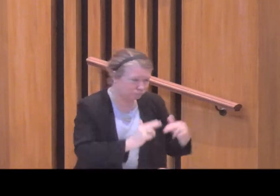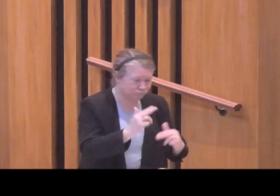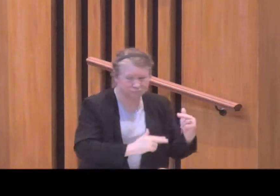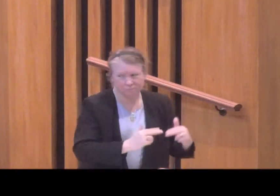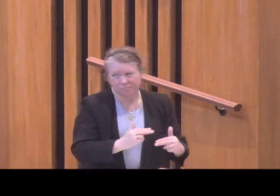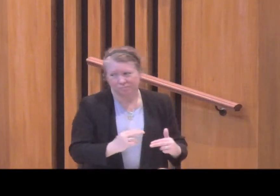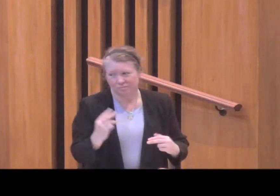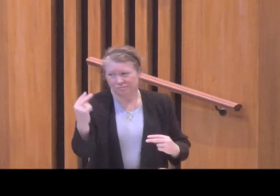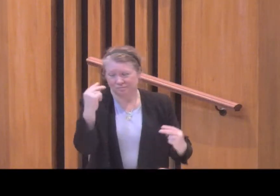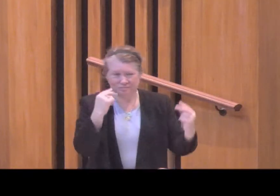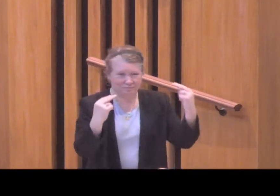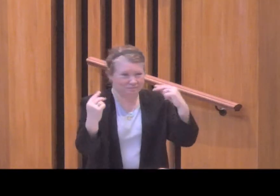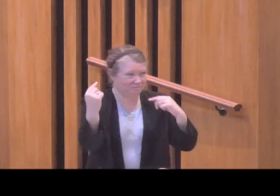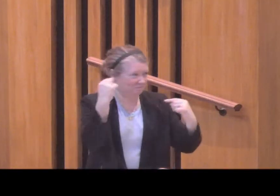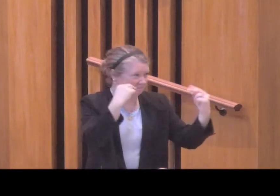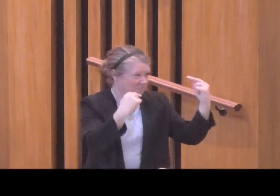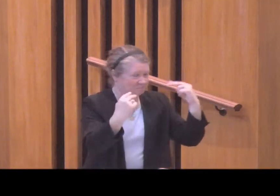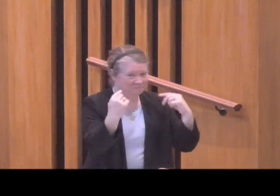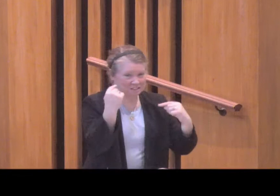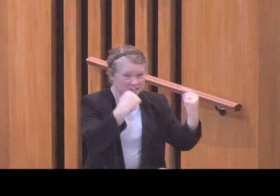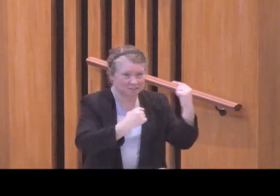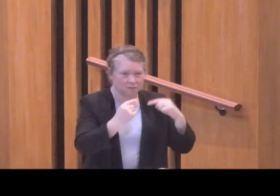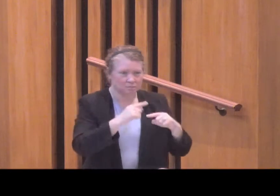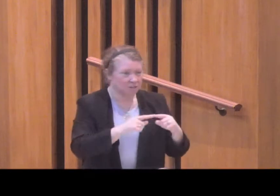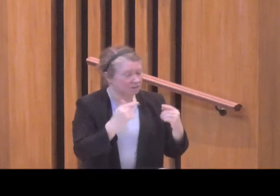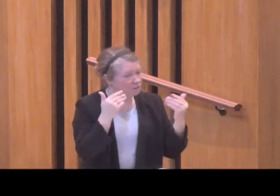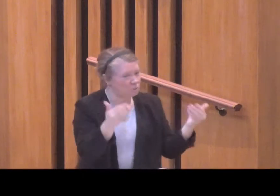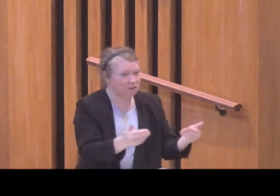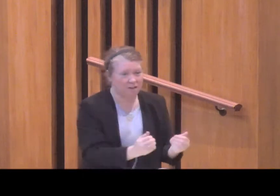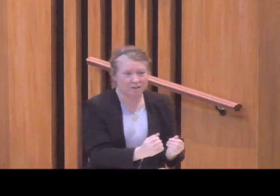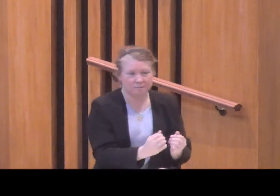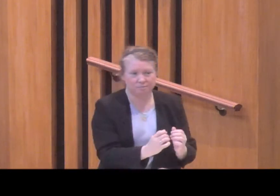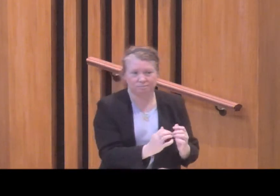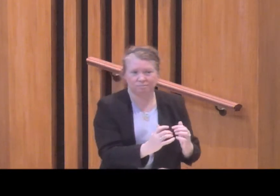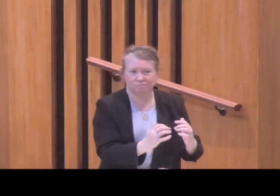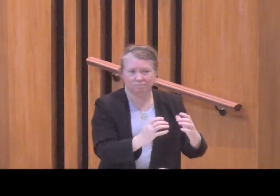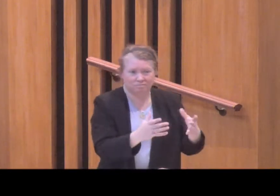that never again would God destroy the earth by a flood.